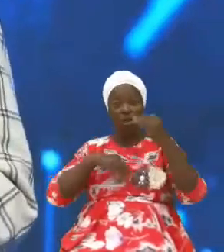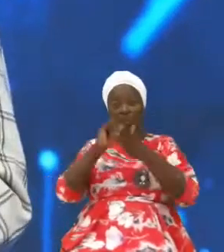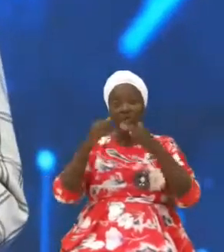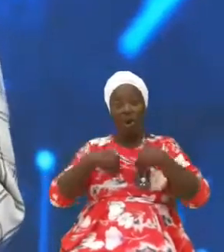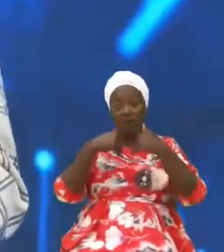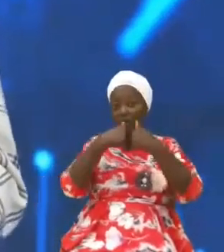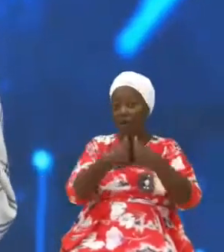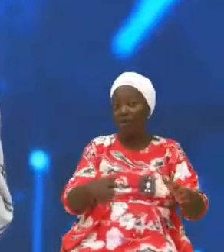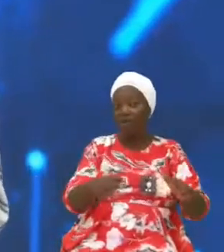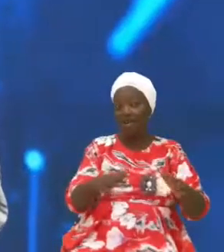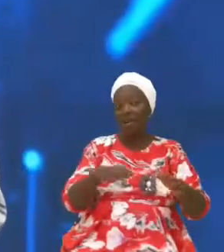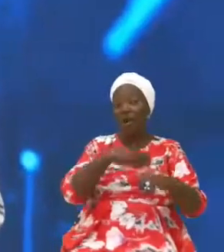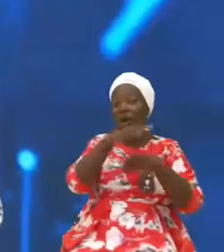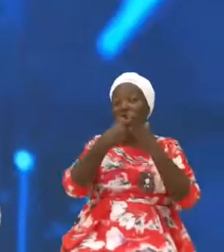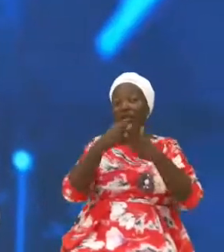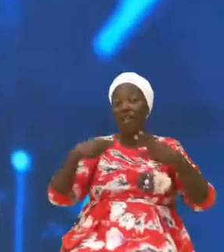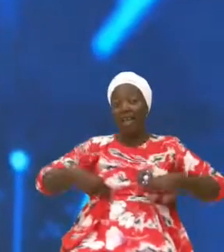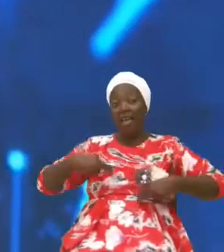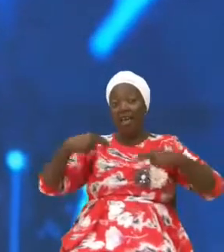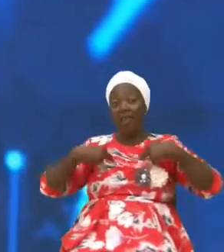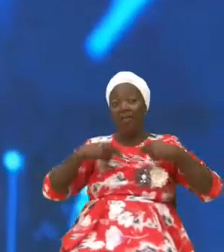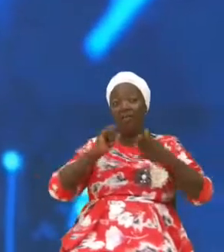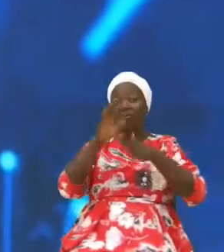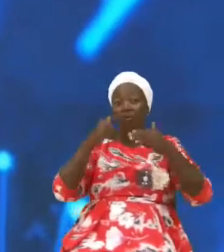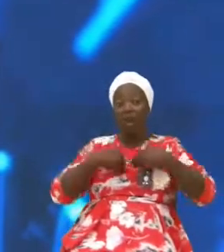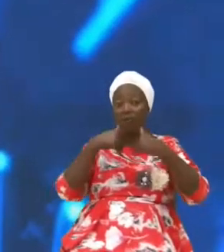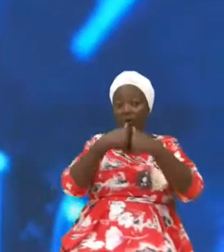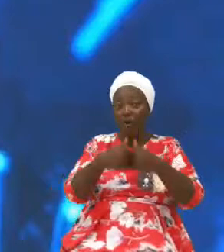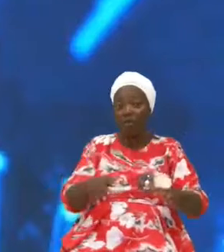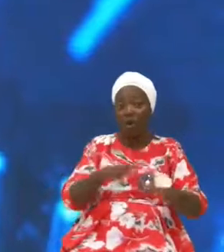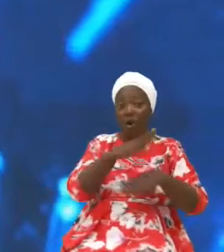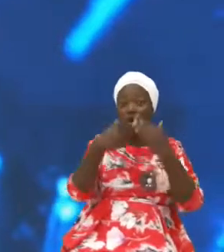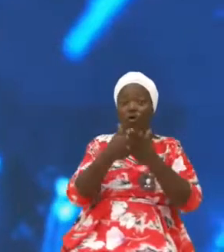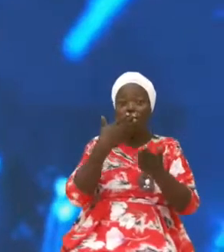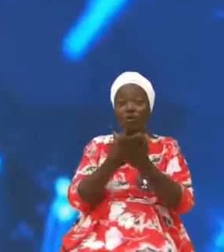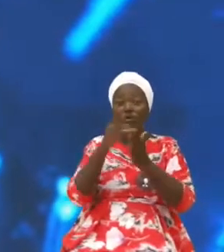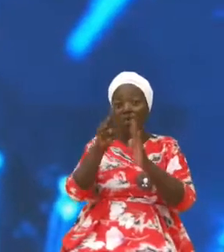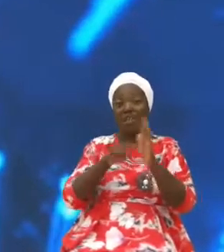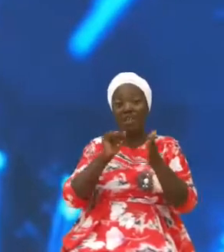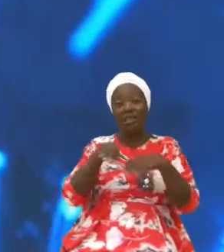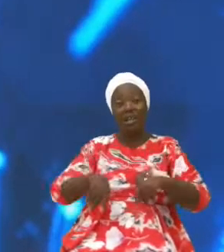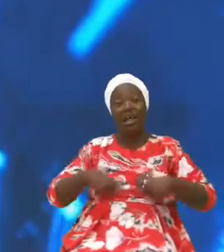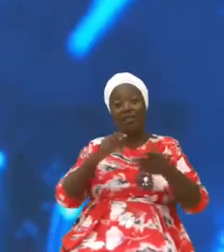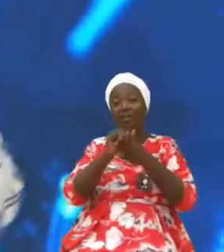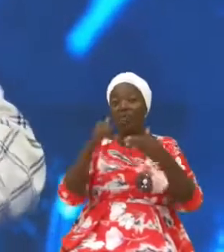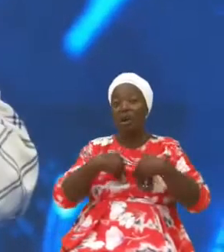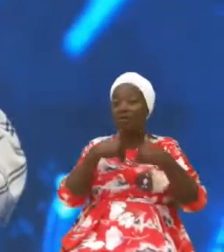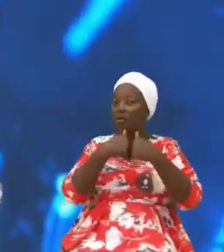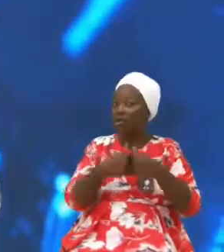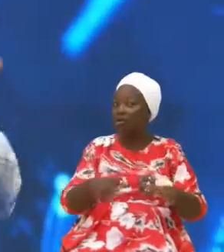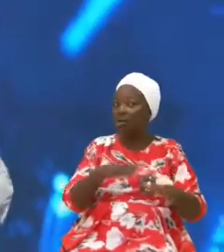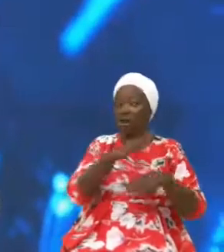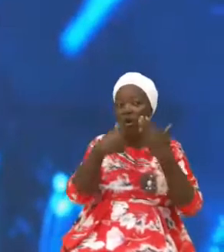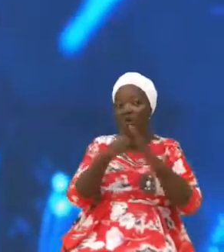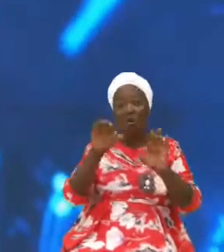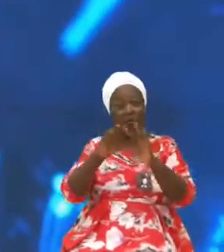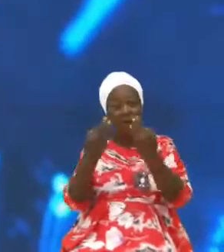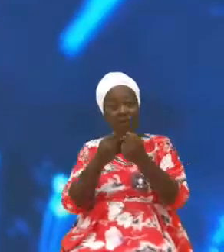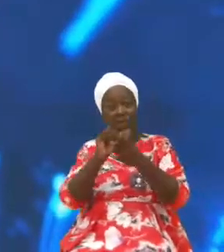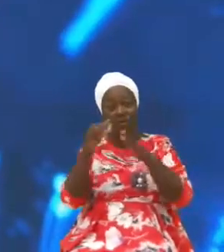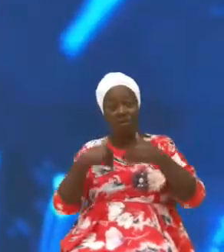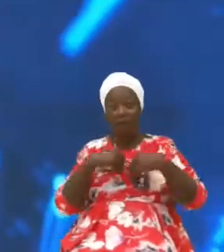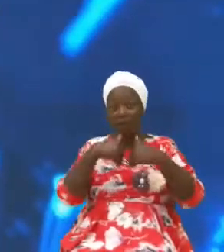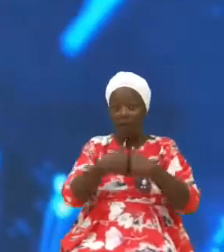restore all the joy you have lost, all the health you have lost, all the goodness in life you